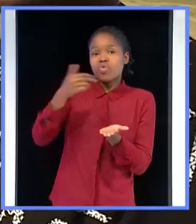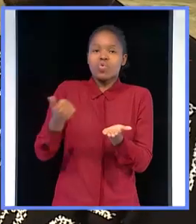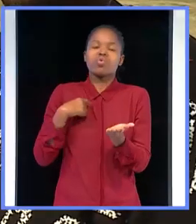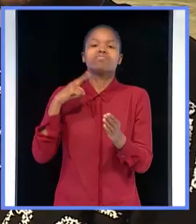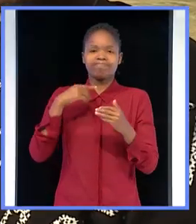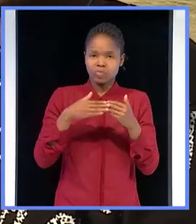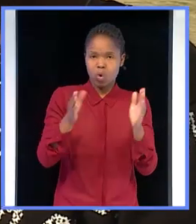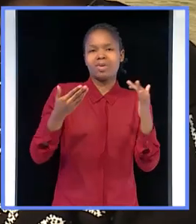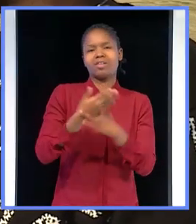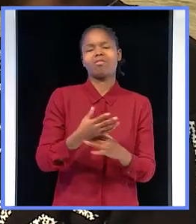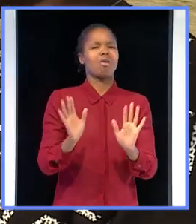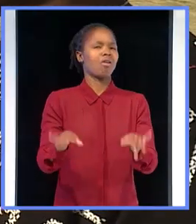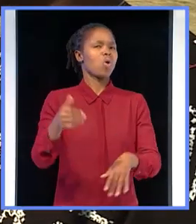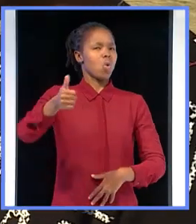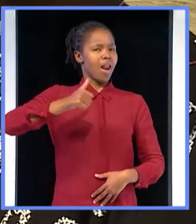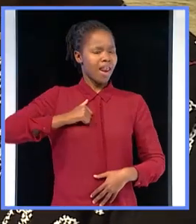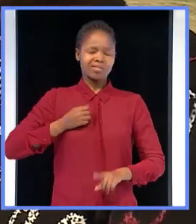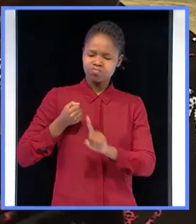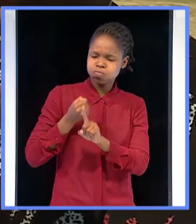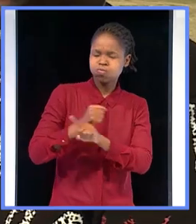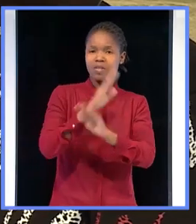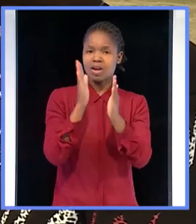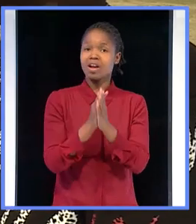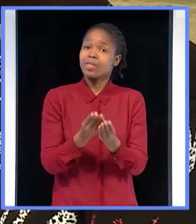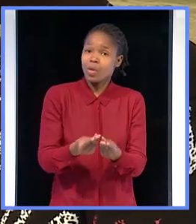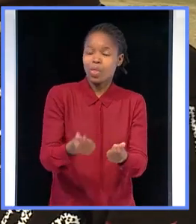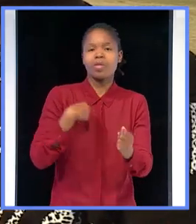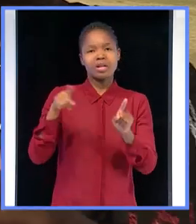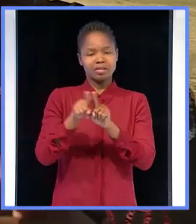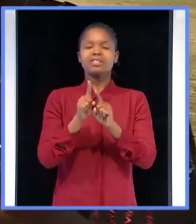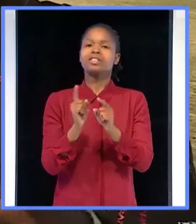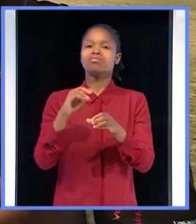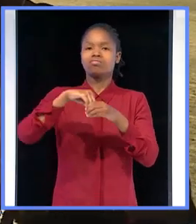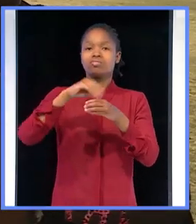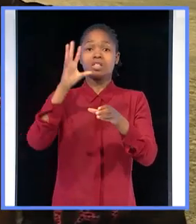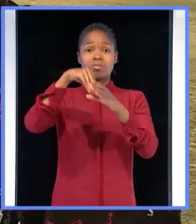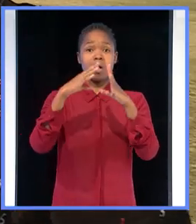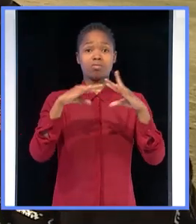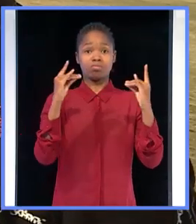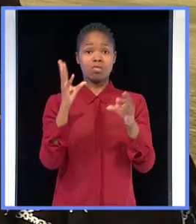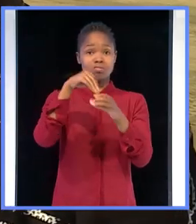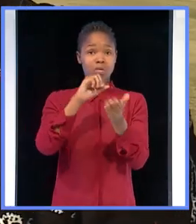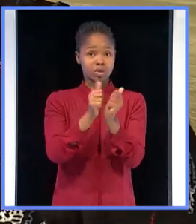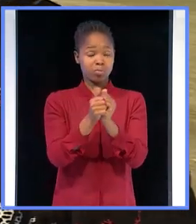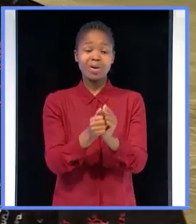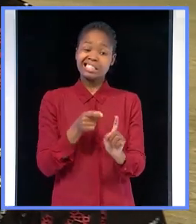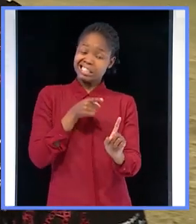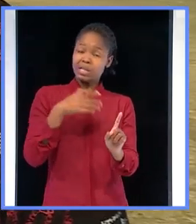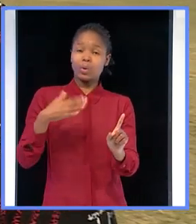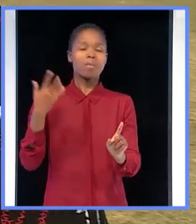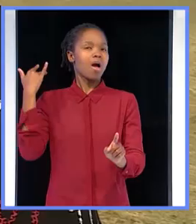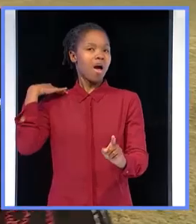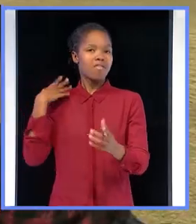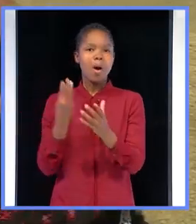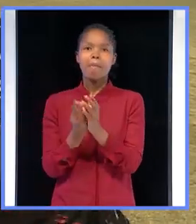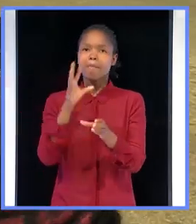So I think we wish him well with all the league happening and we want him back on the field. Definitely. If you didn't hear well, he said he met JP